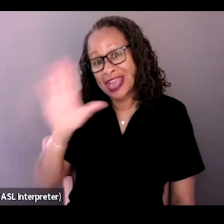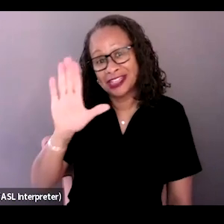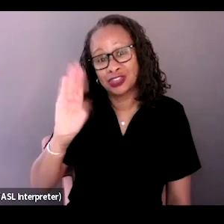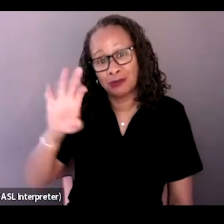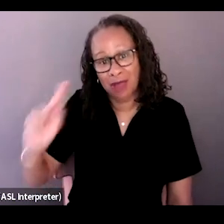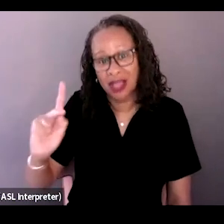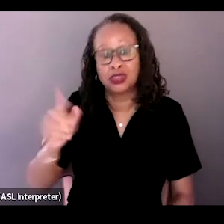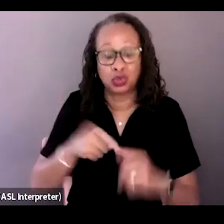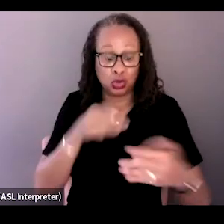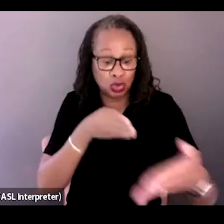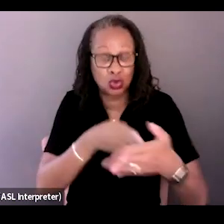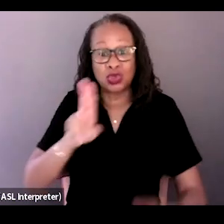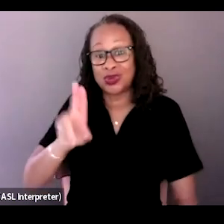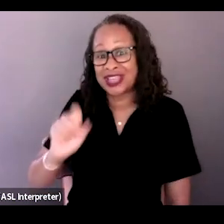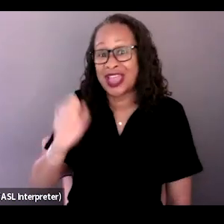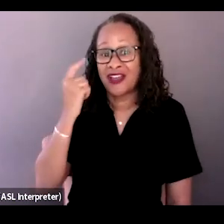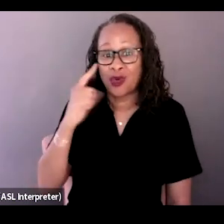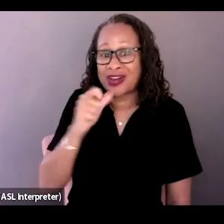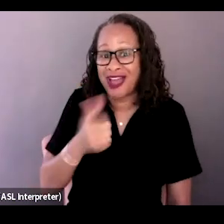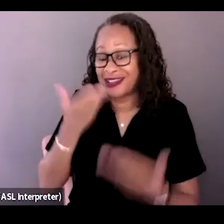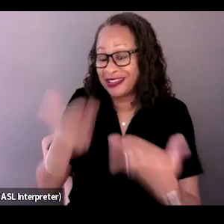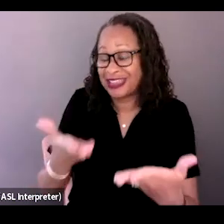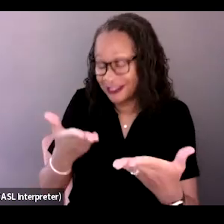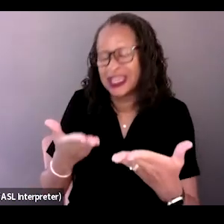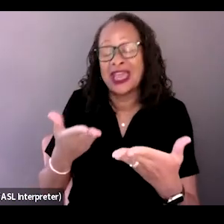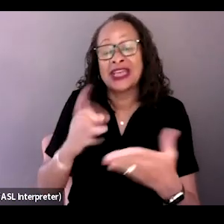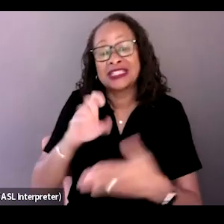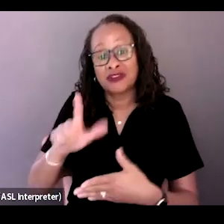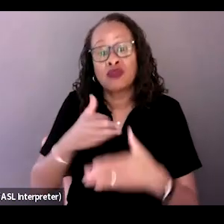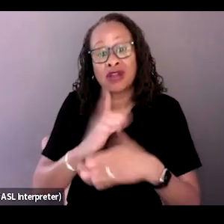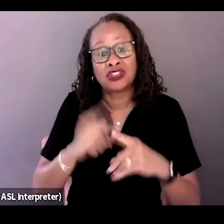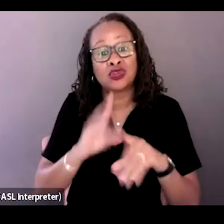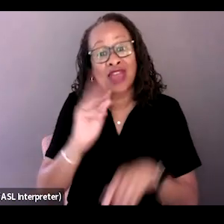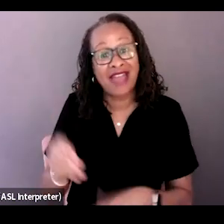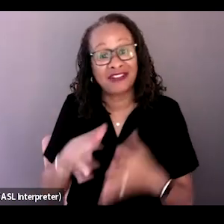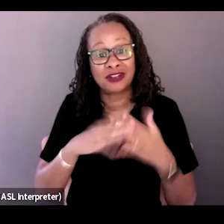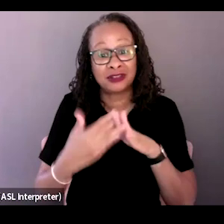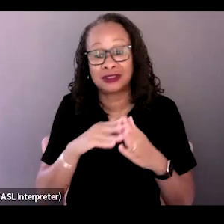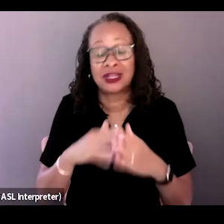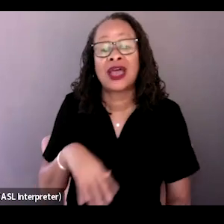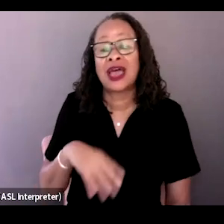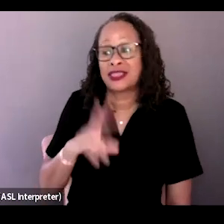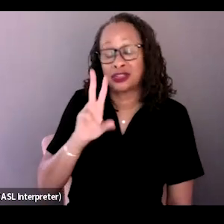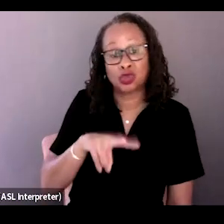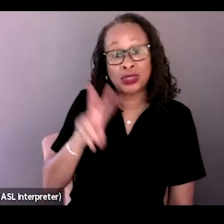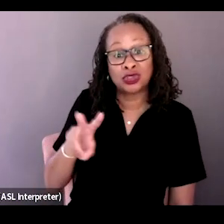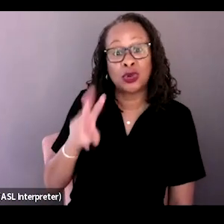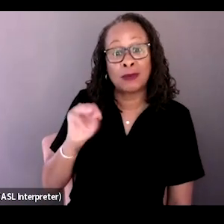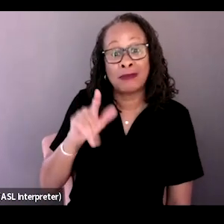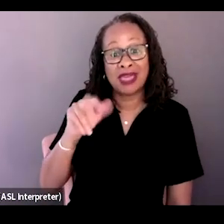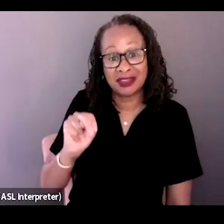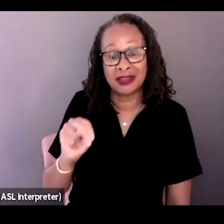States for not giving civil rights to the African community. There's 22 million African Americans that didn't have